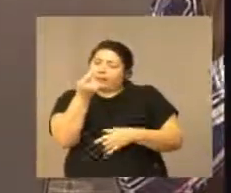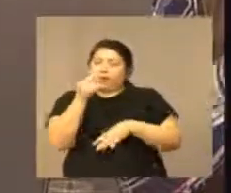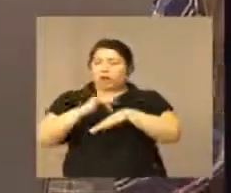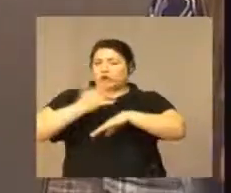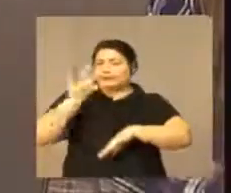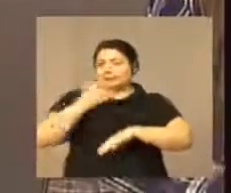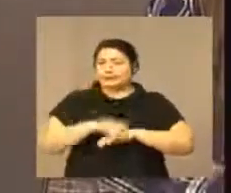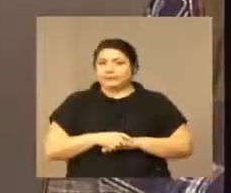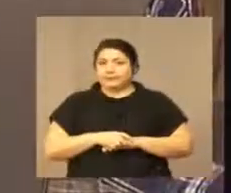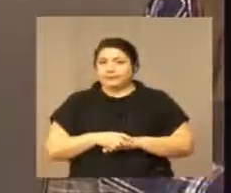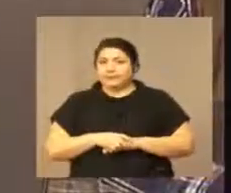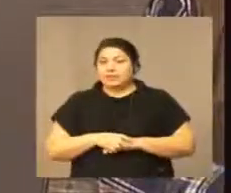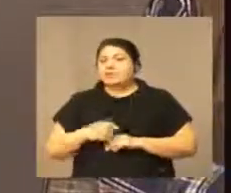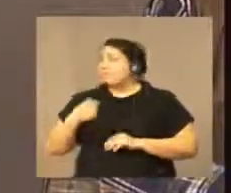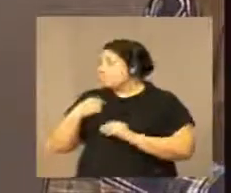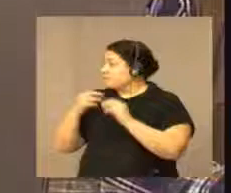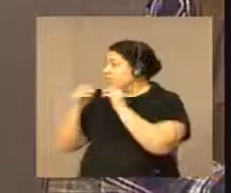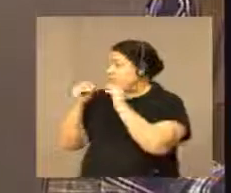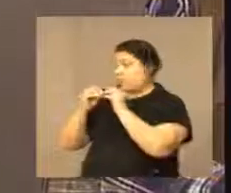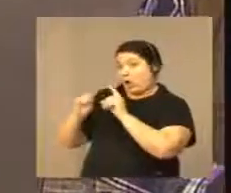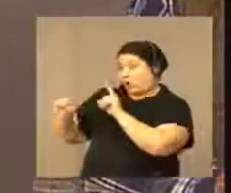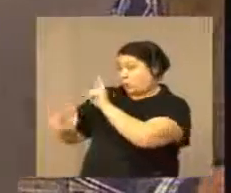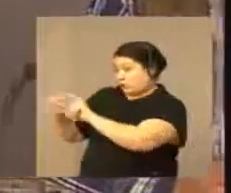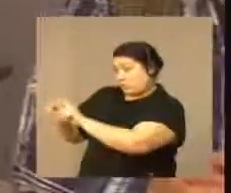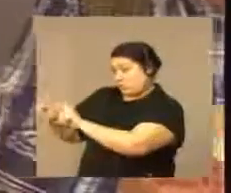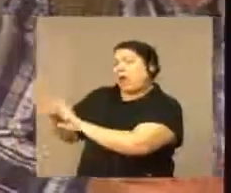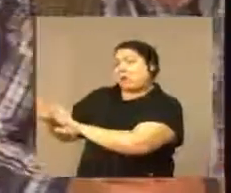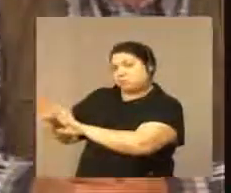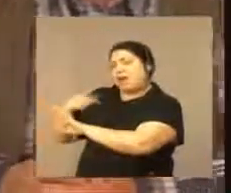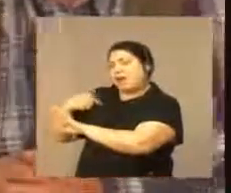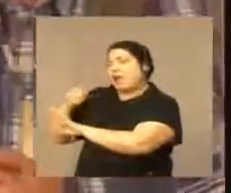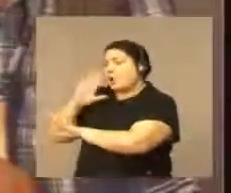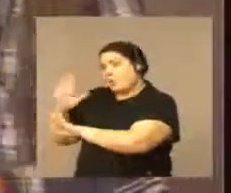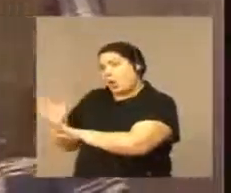There's a couple more questions for you, but I'm going to switch gears. And